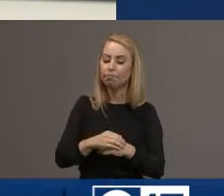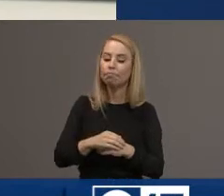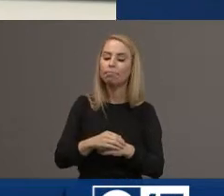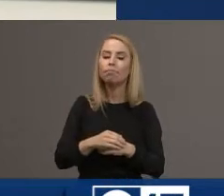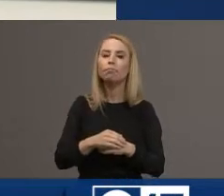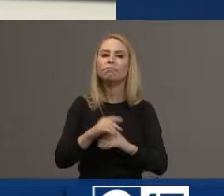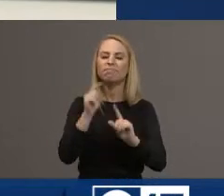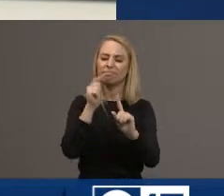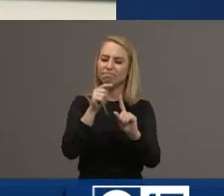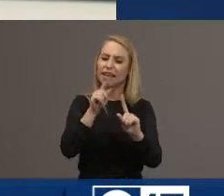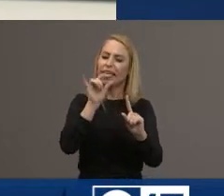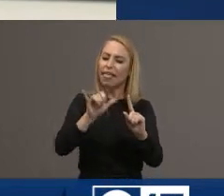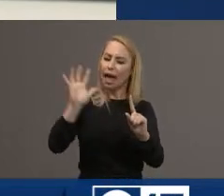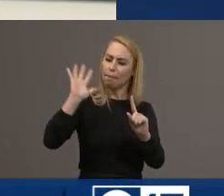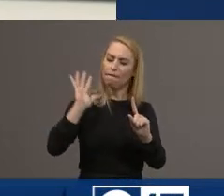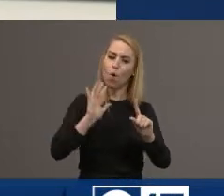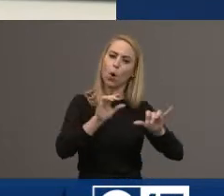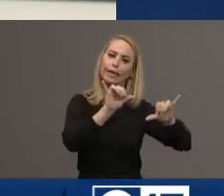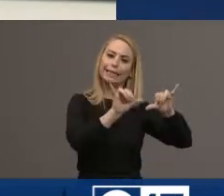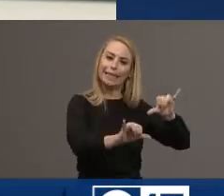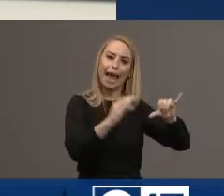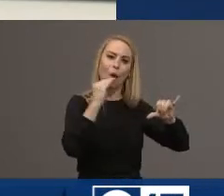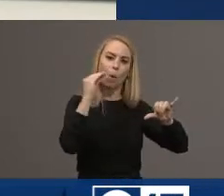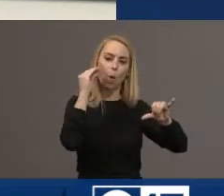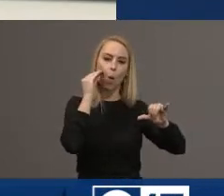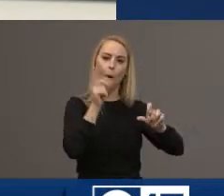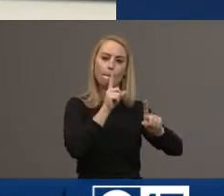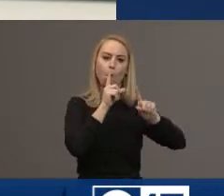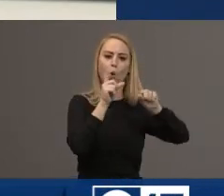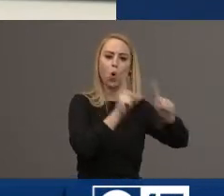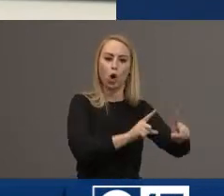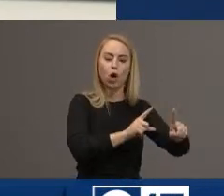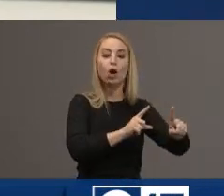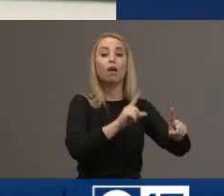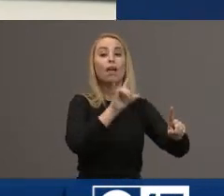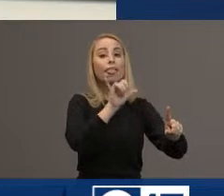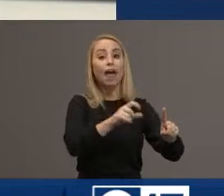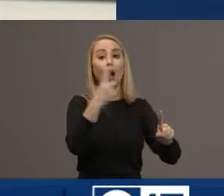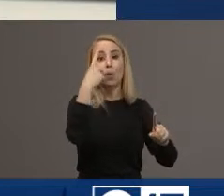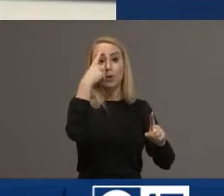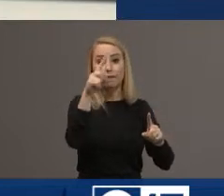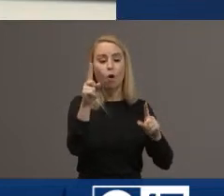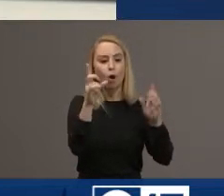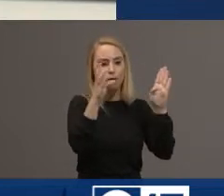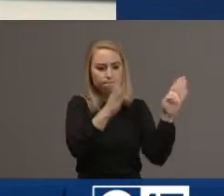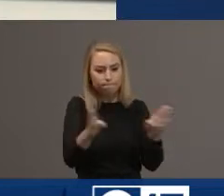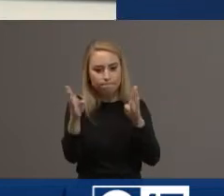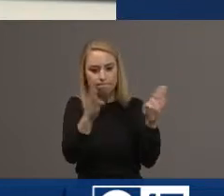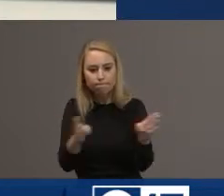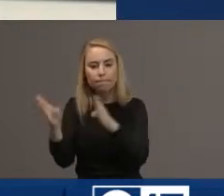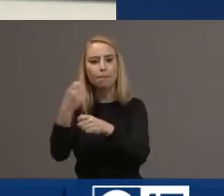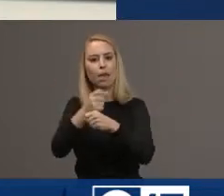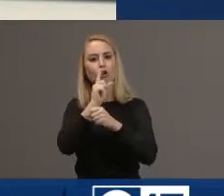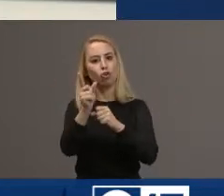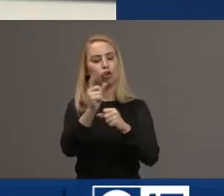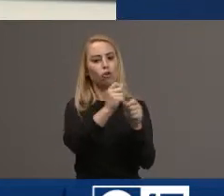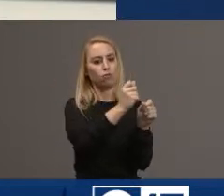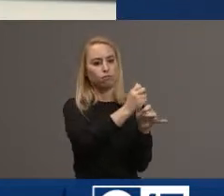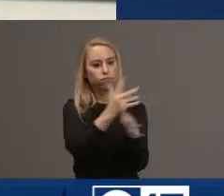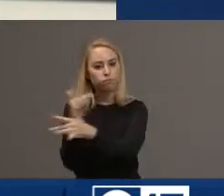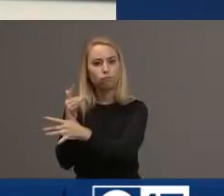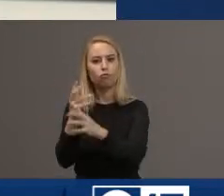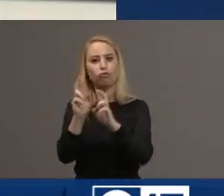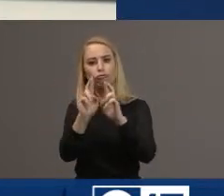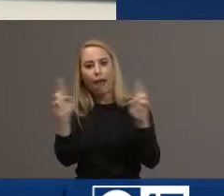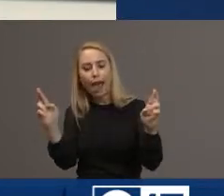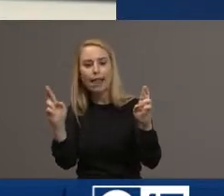behind stay-at-home orders is to, buy time to put up robust contact tracing, make